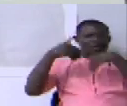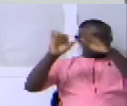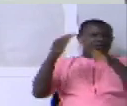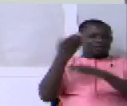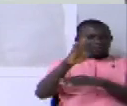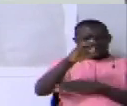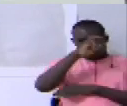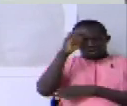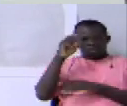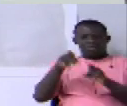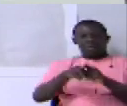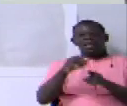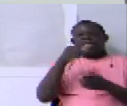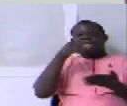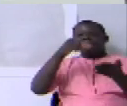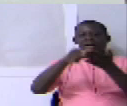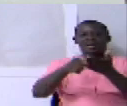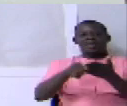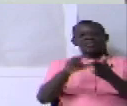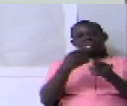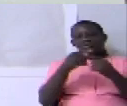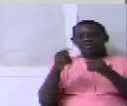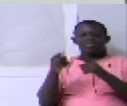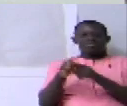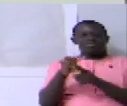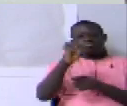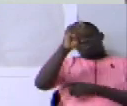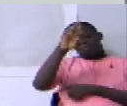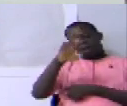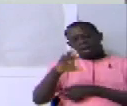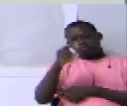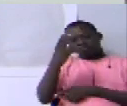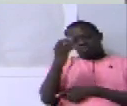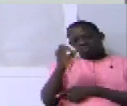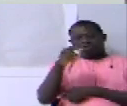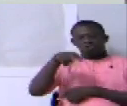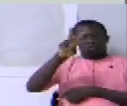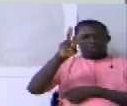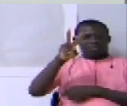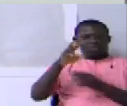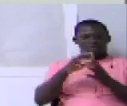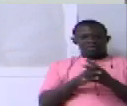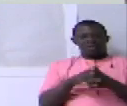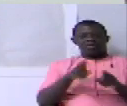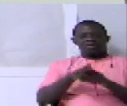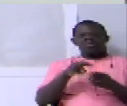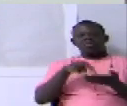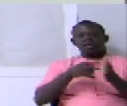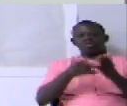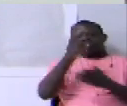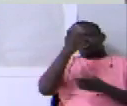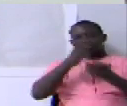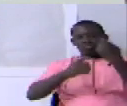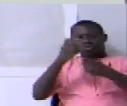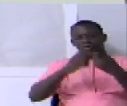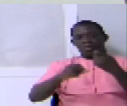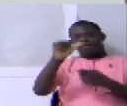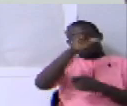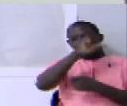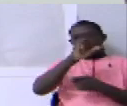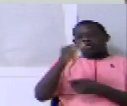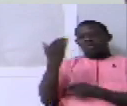letter of 22nd March 2012. Consequently, you are to revert back to your former